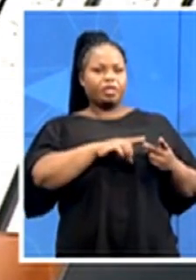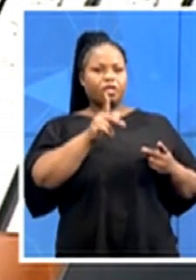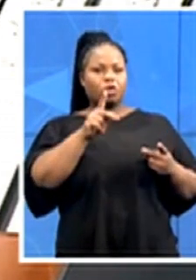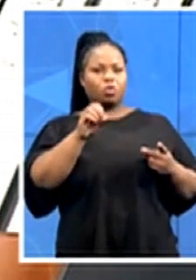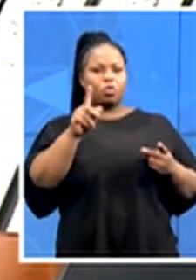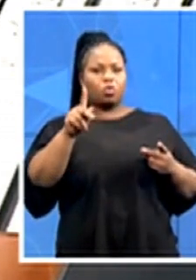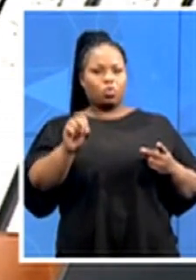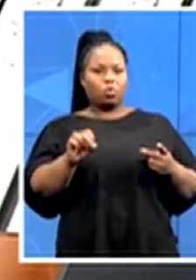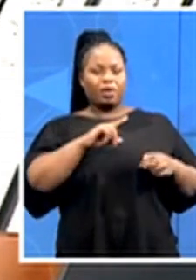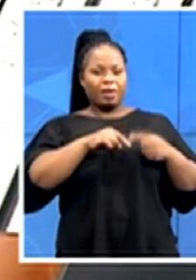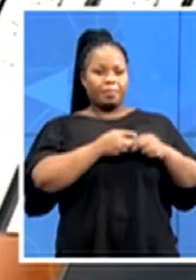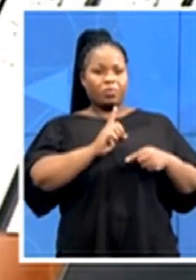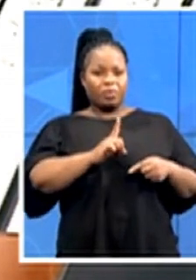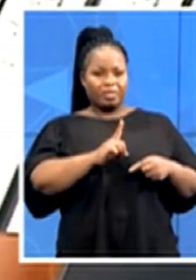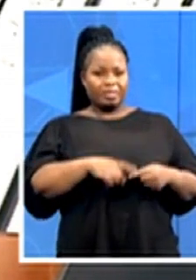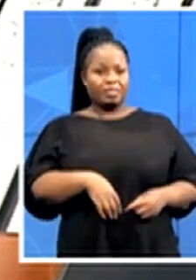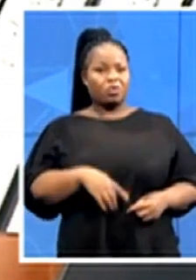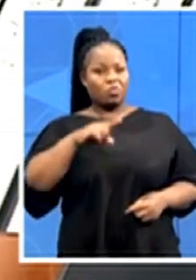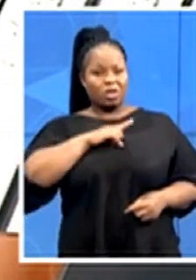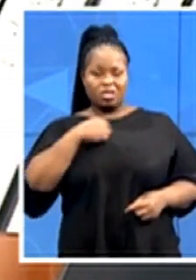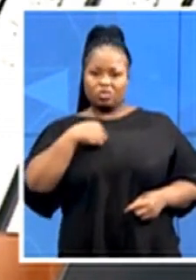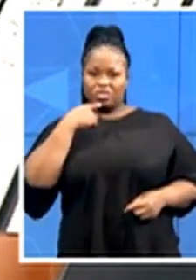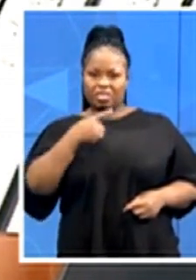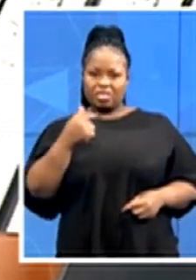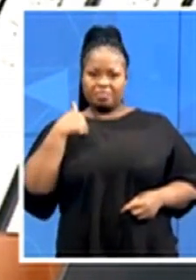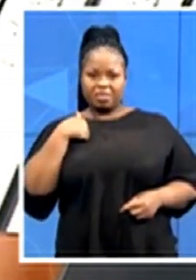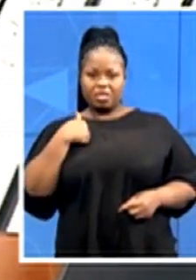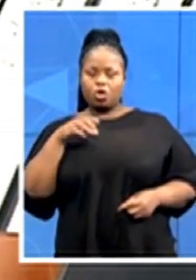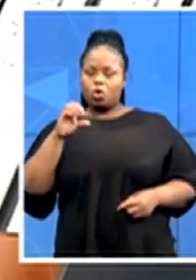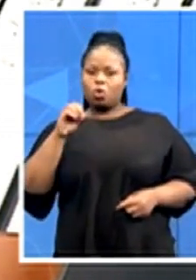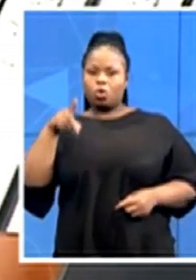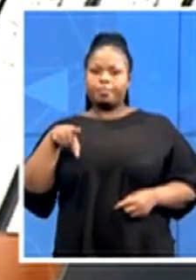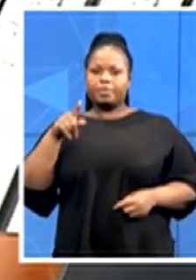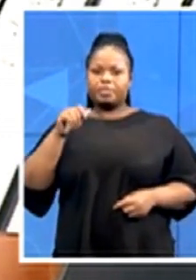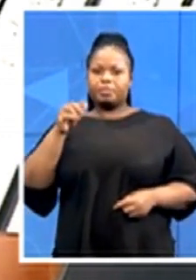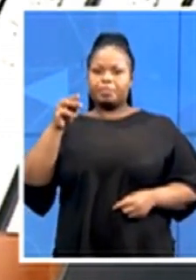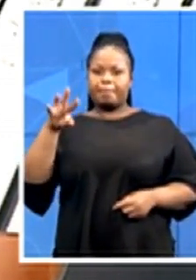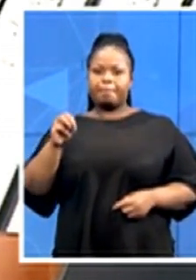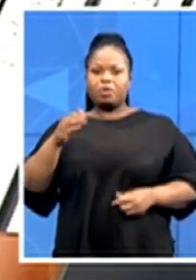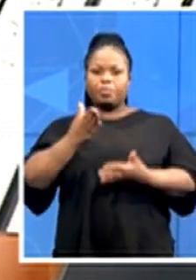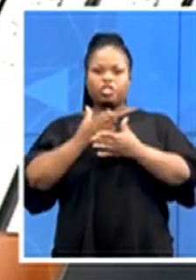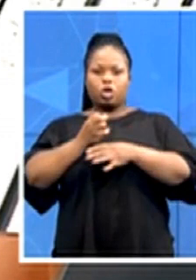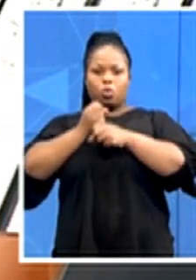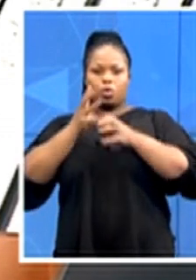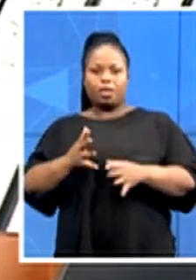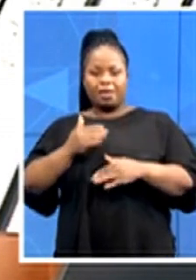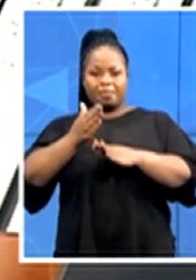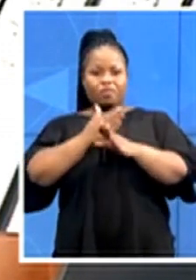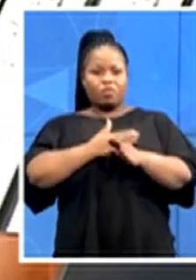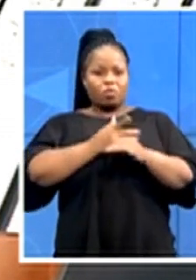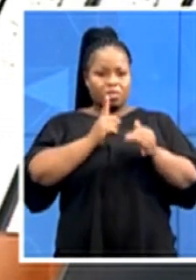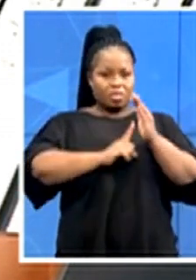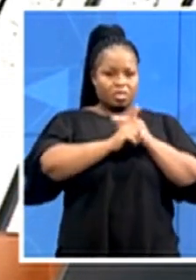that I held in Optima Mine prior to my entry into government and my